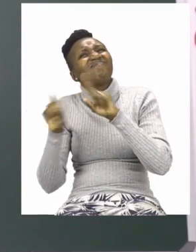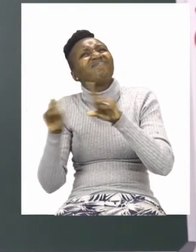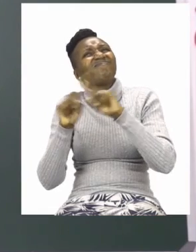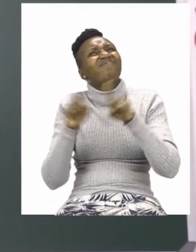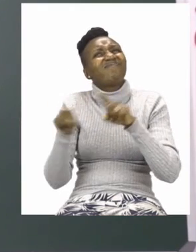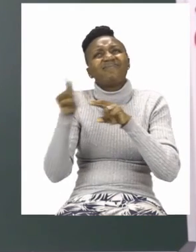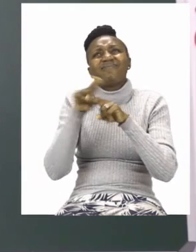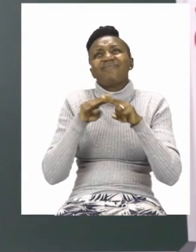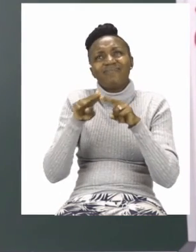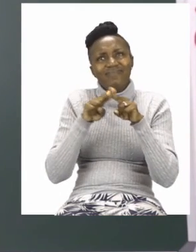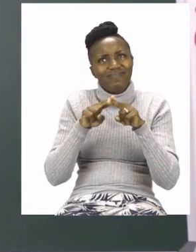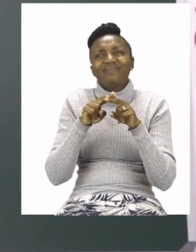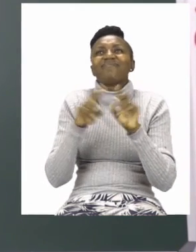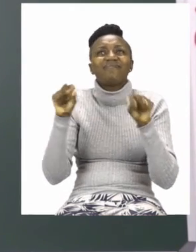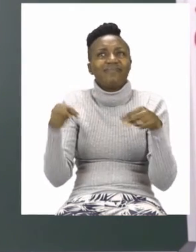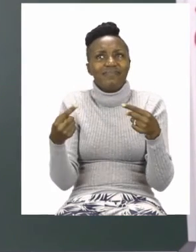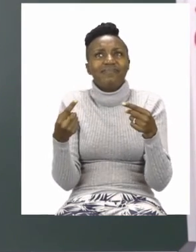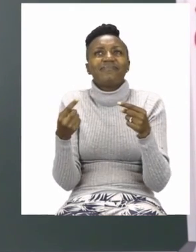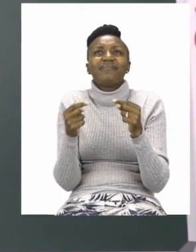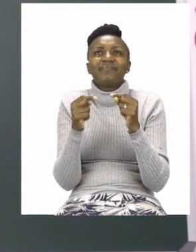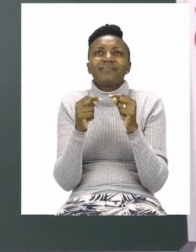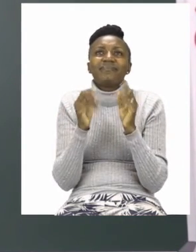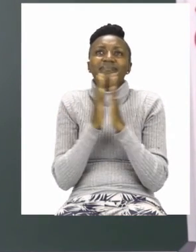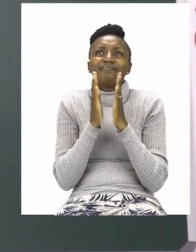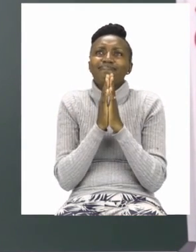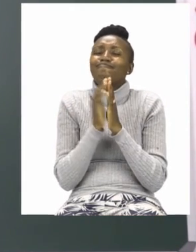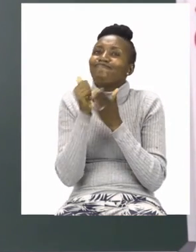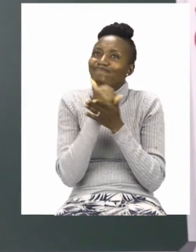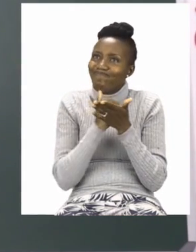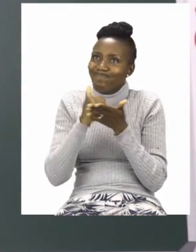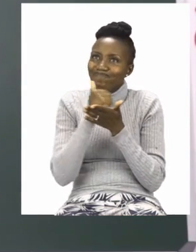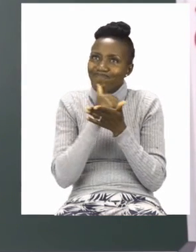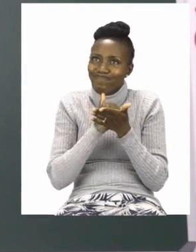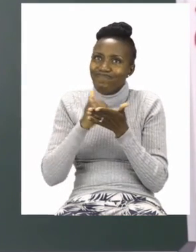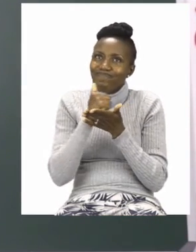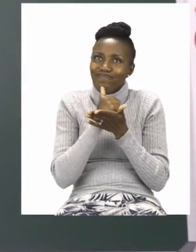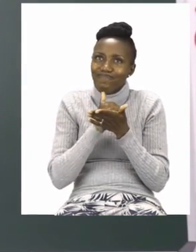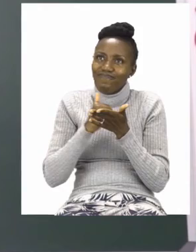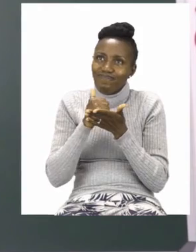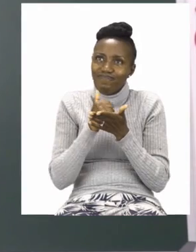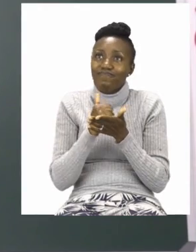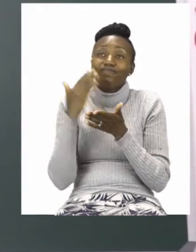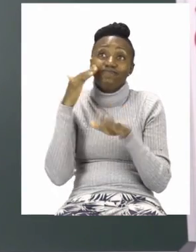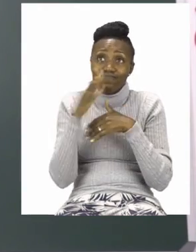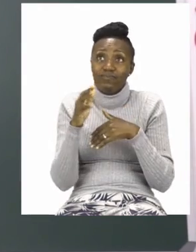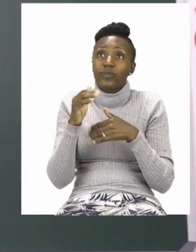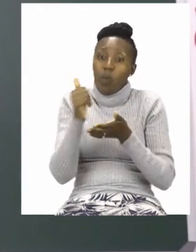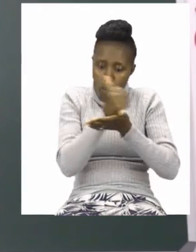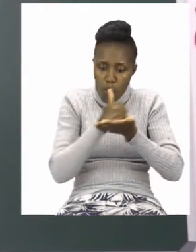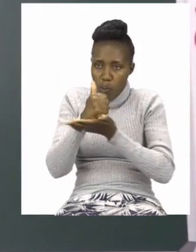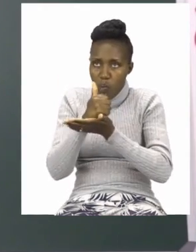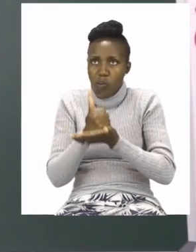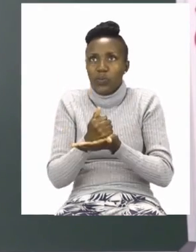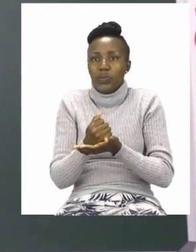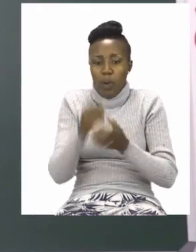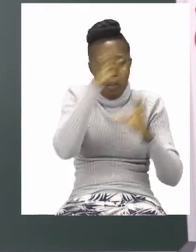use many different materials. Just make sure that you are neat and you pack up after you've used these